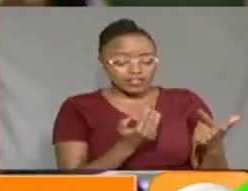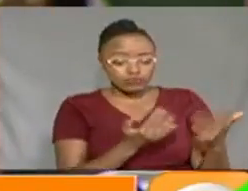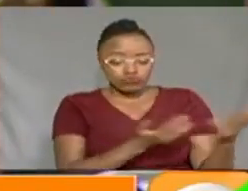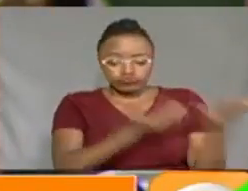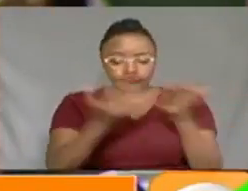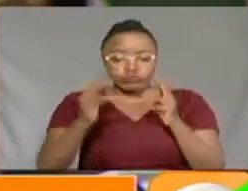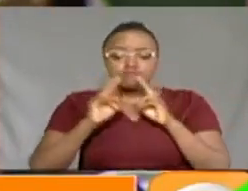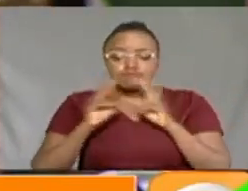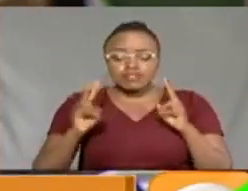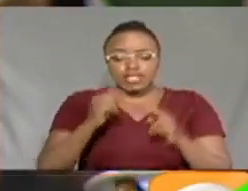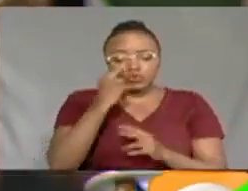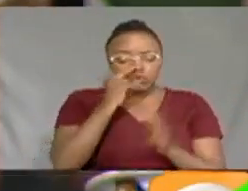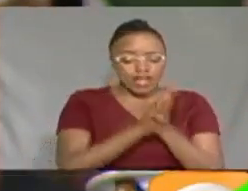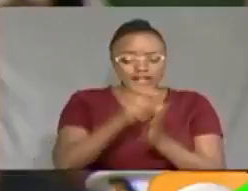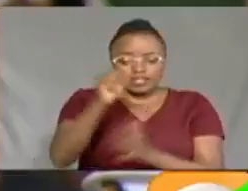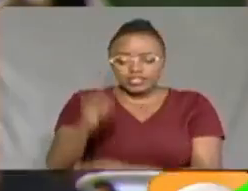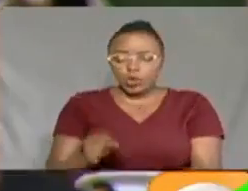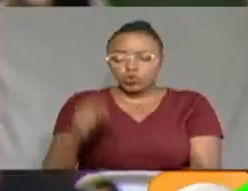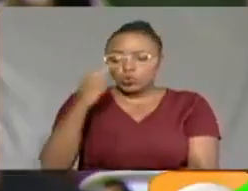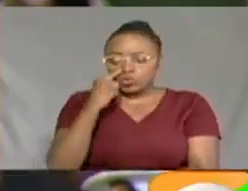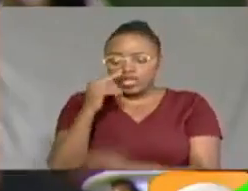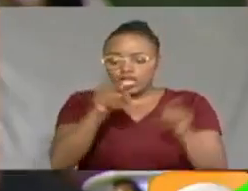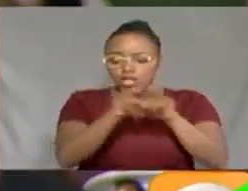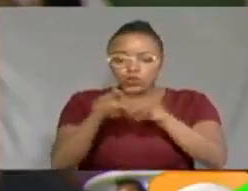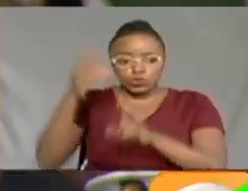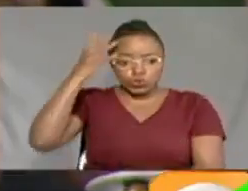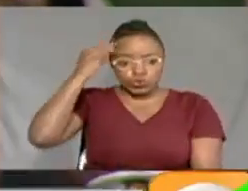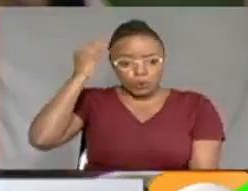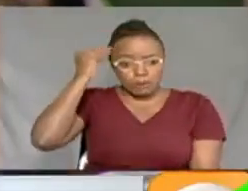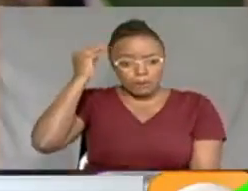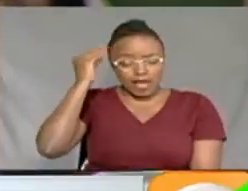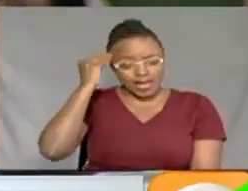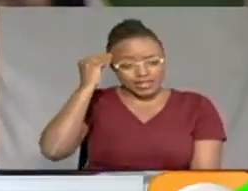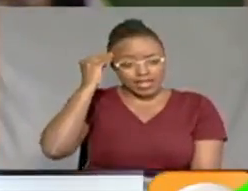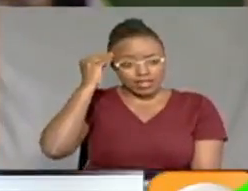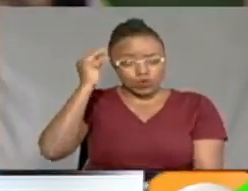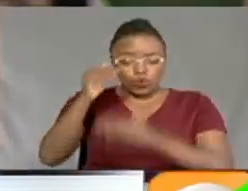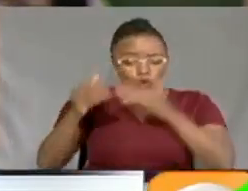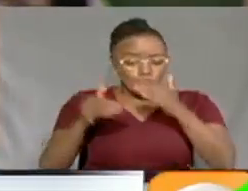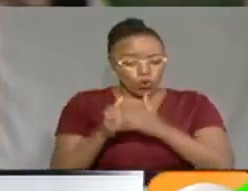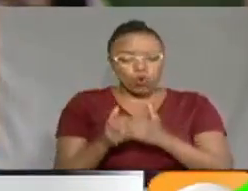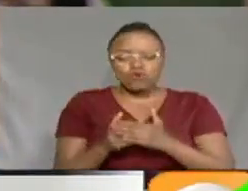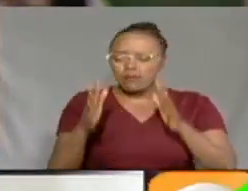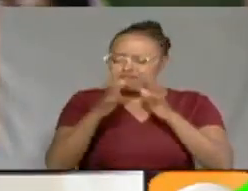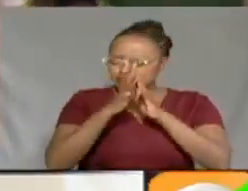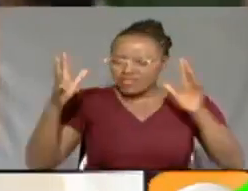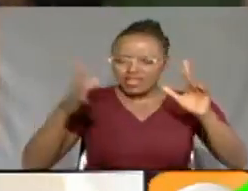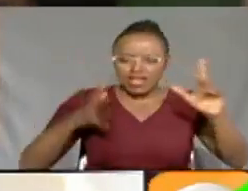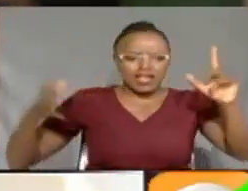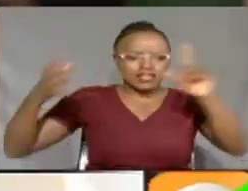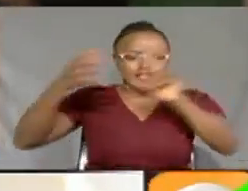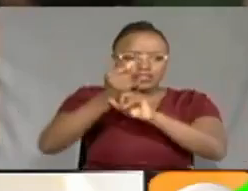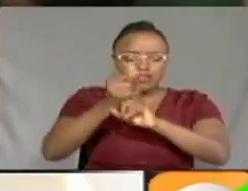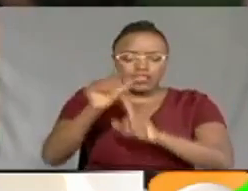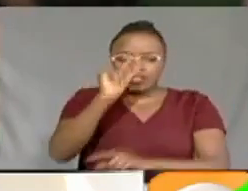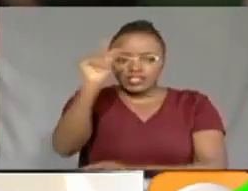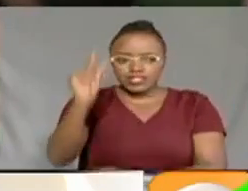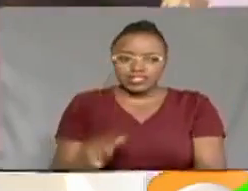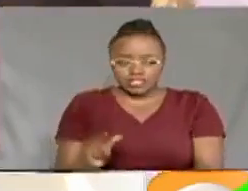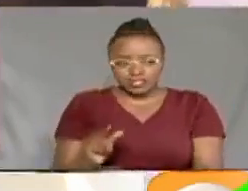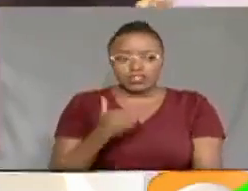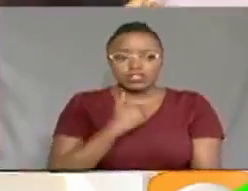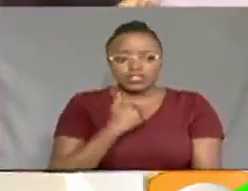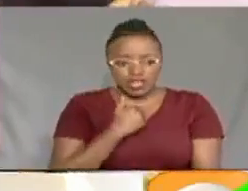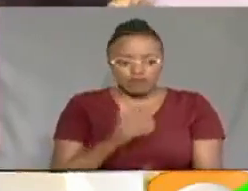peace between Sudan and South Sudan, as well in Somalia, are also big achievements that this region has